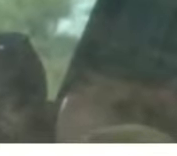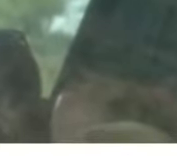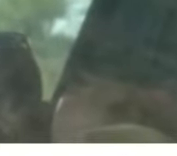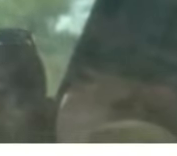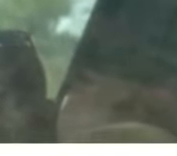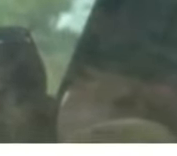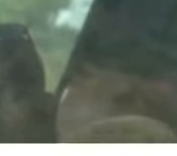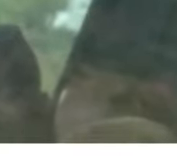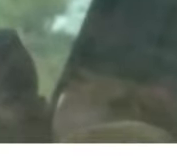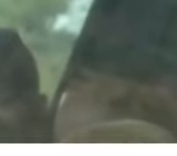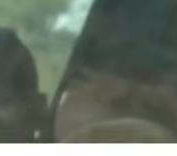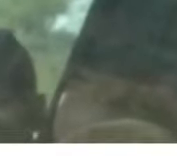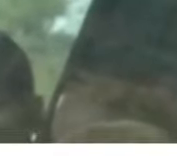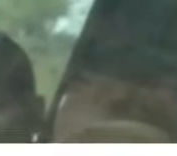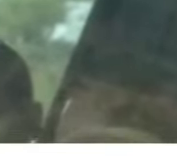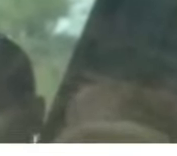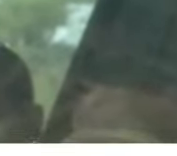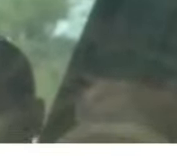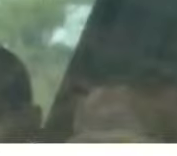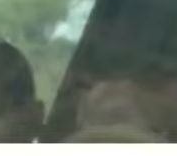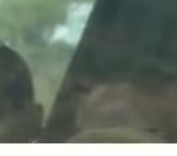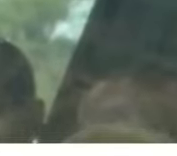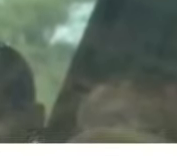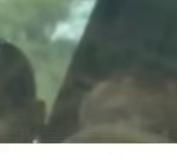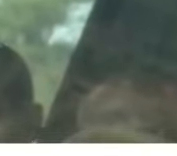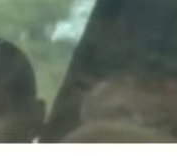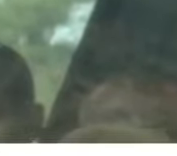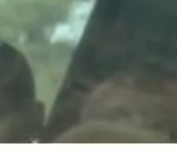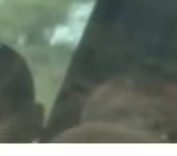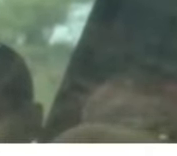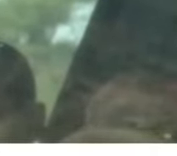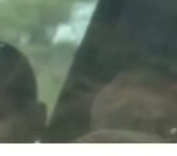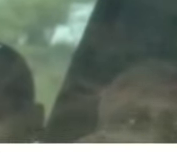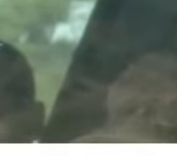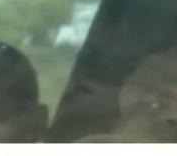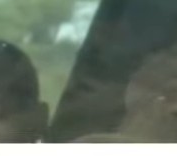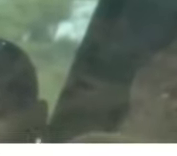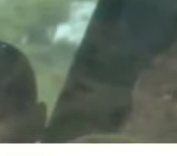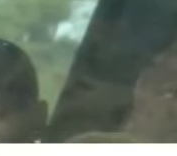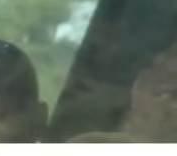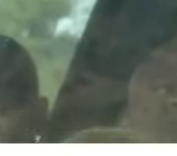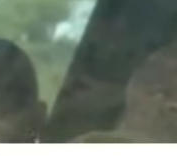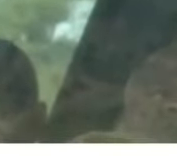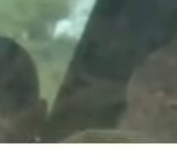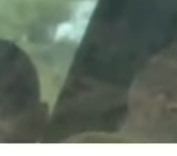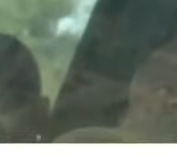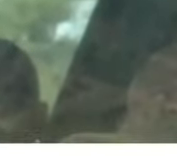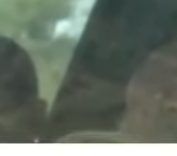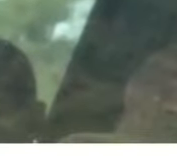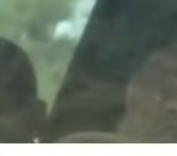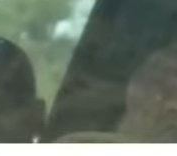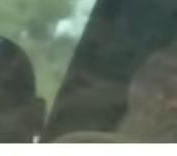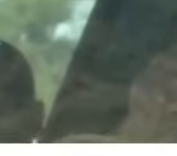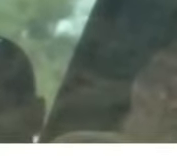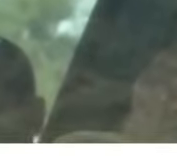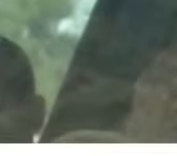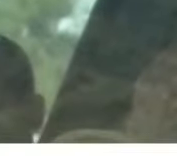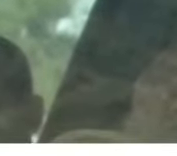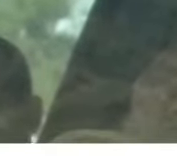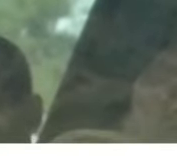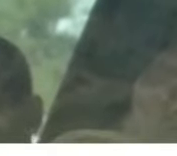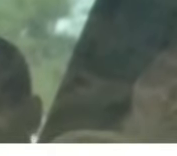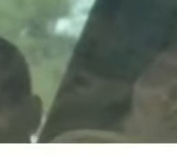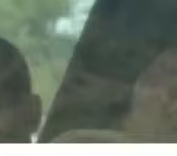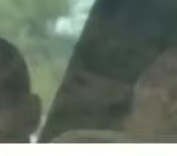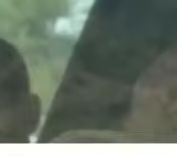It aligns seamlessly with the bottom-up economic transformation agenda 2023 to 2027,